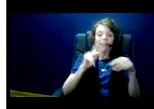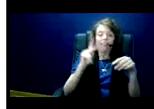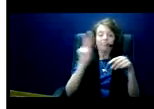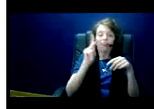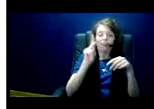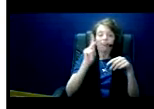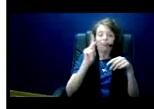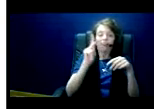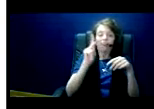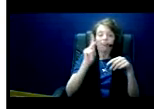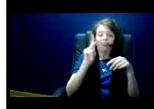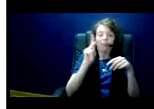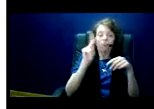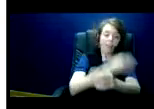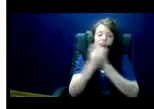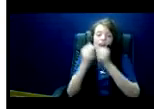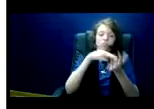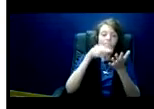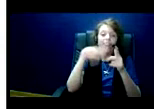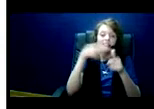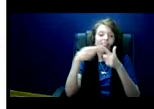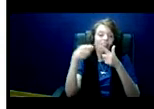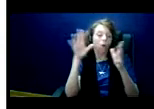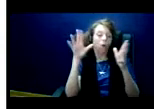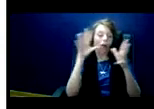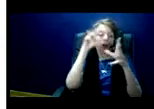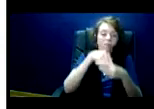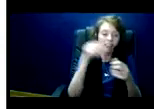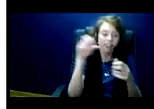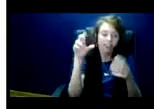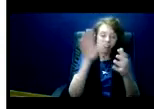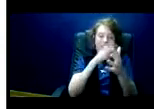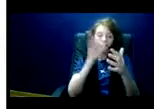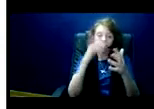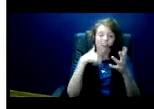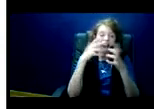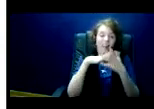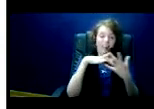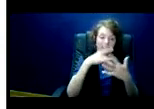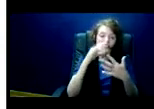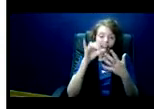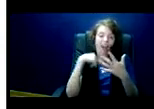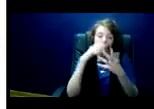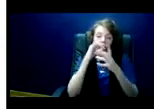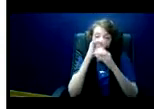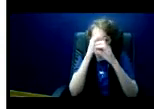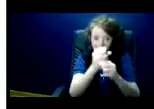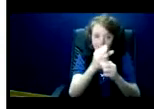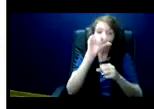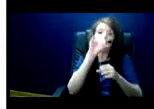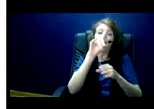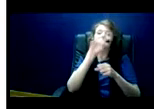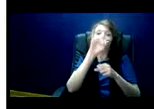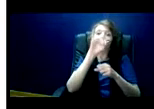love to dance, if I know that someone loves Godzilla, I might lean into the Godzilla a little bit for some activity